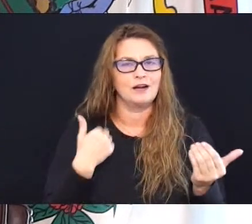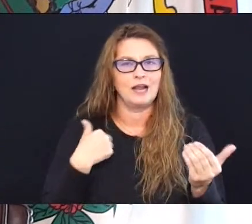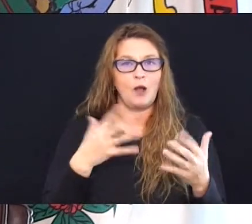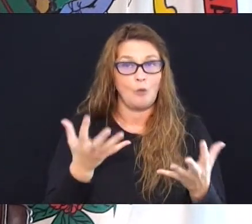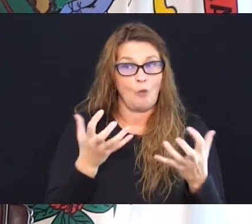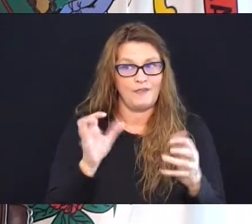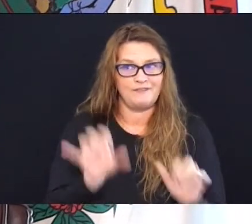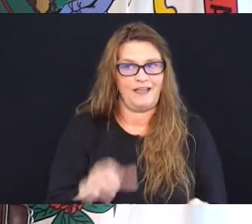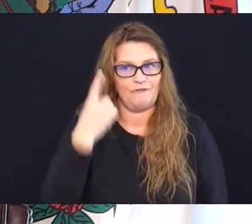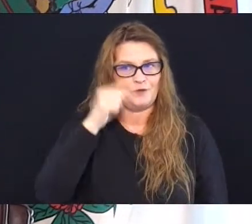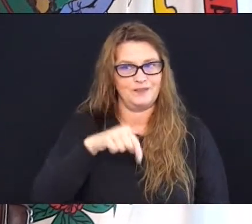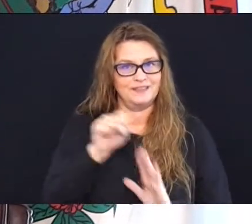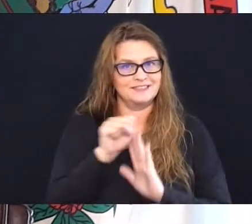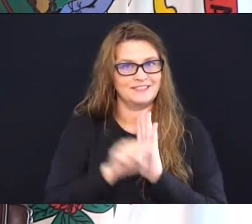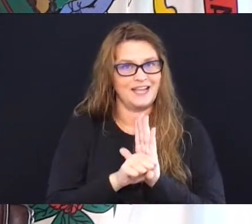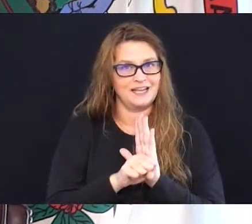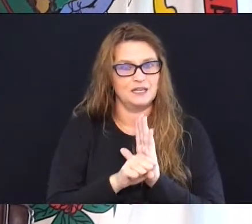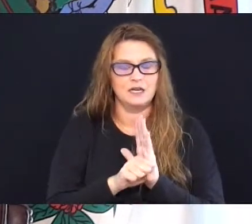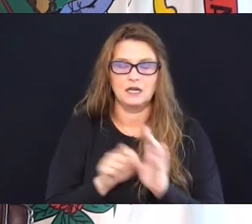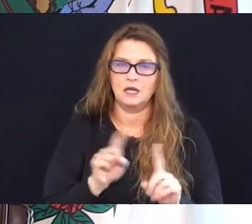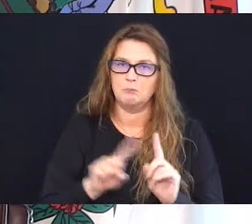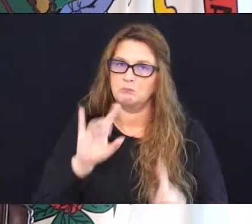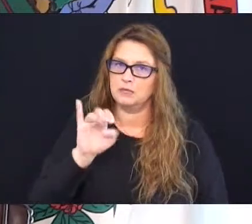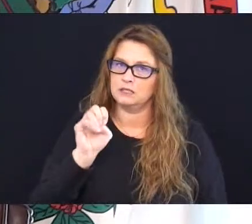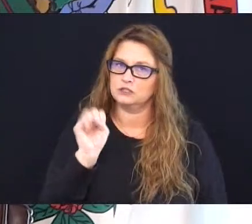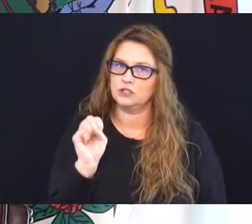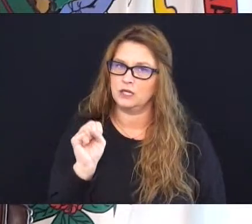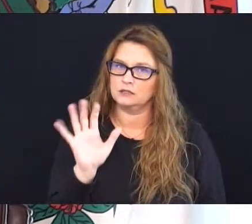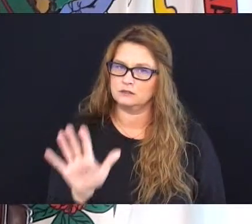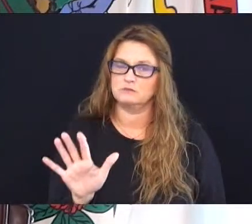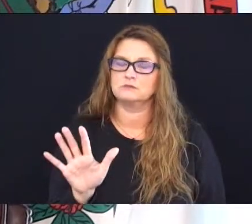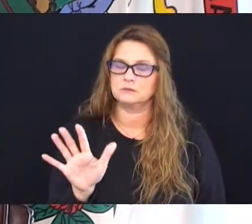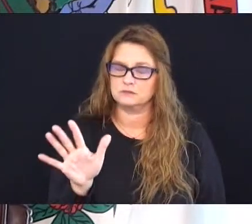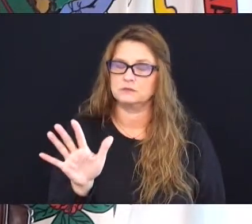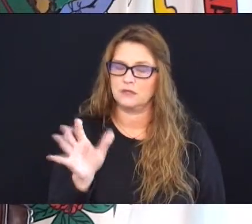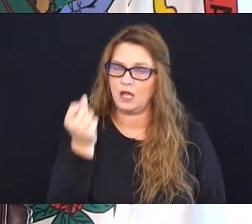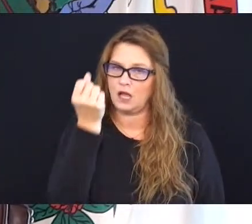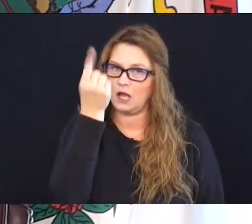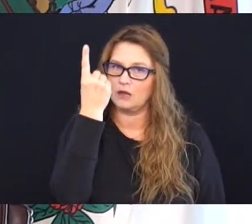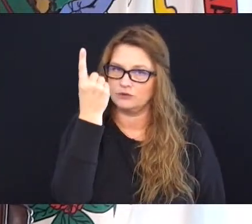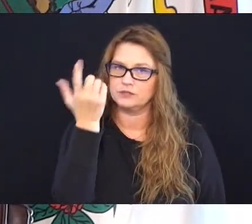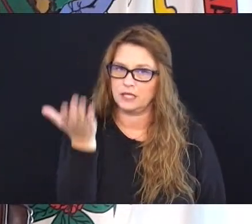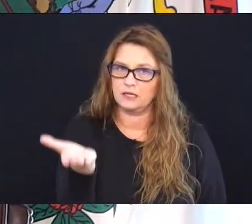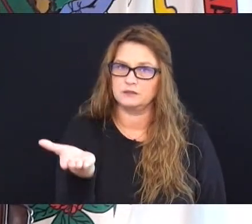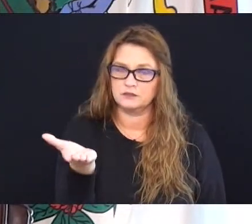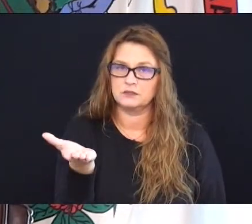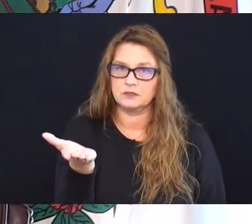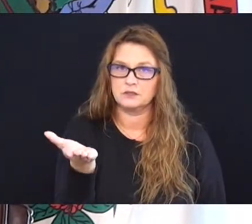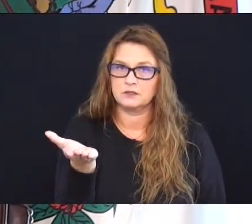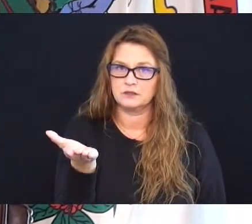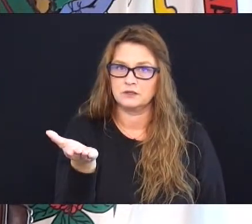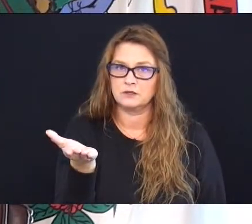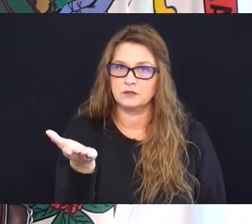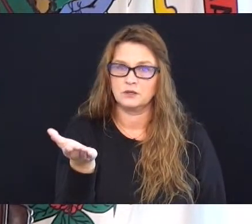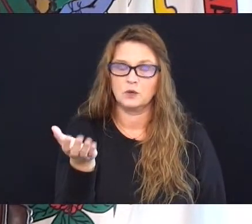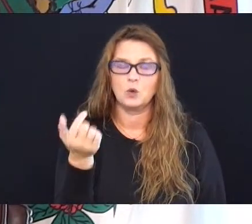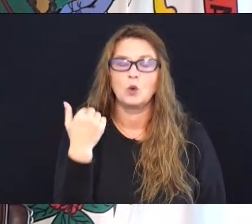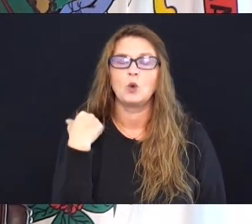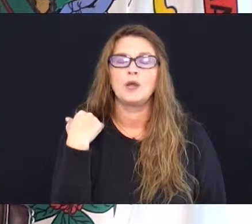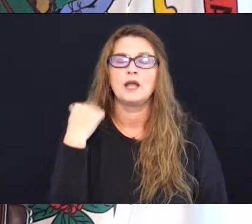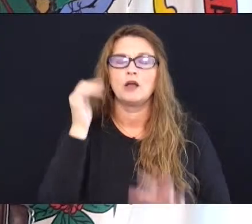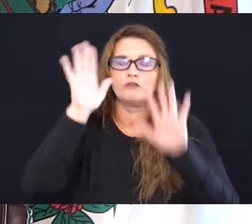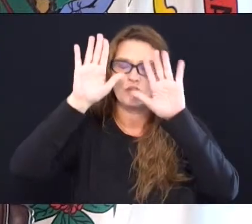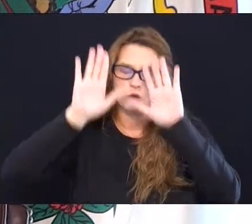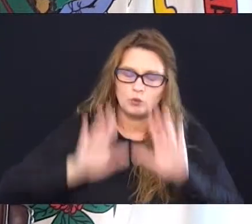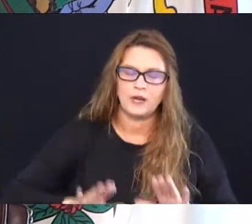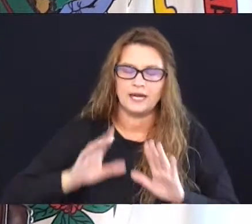that path. But Jess, please listen to me. Please understand. We have the greatest coal